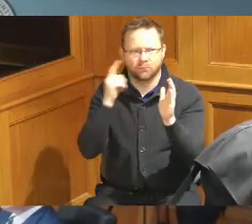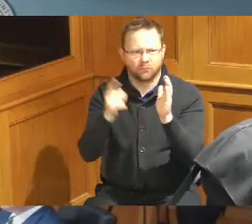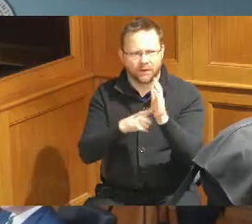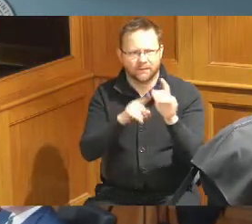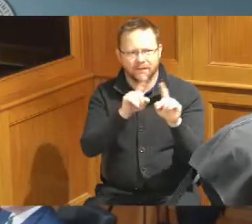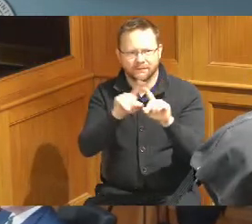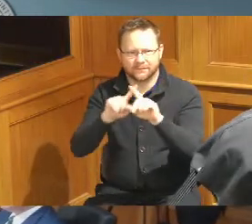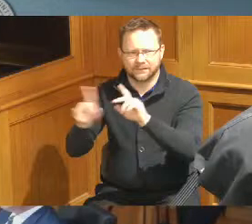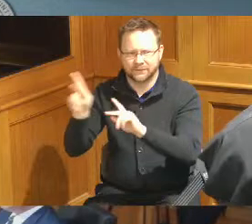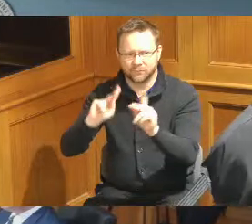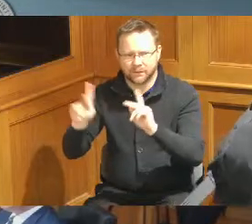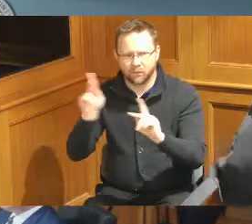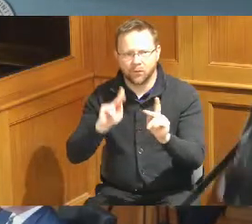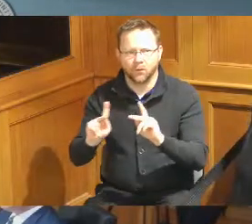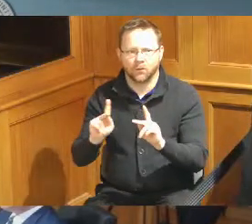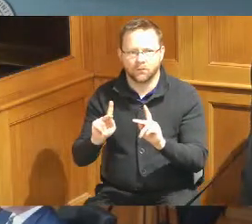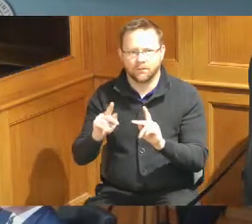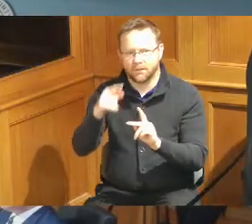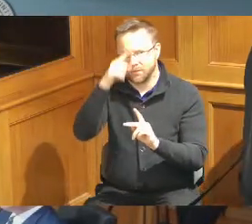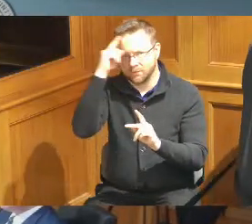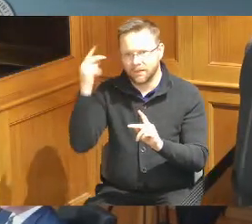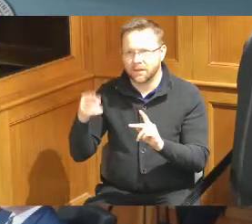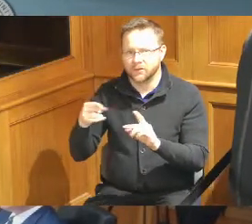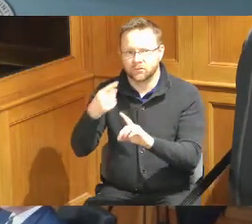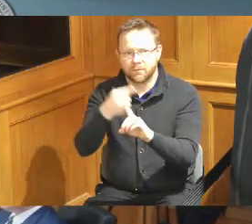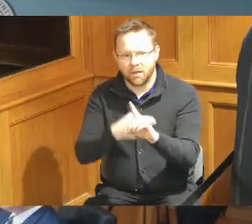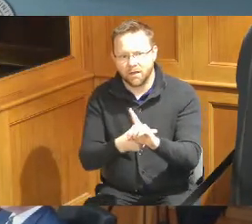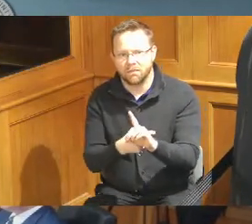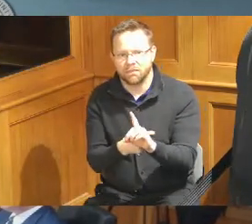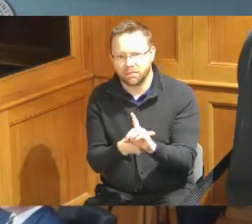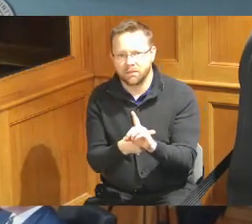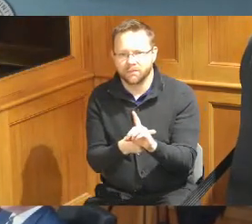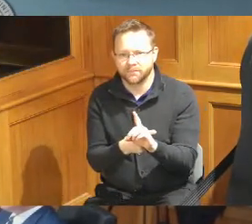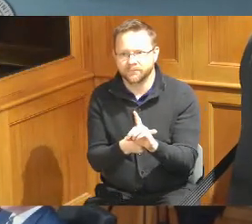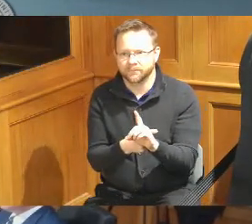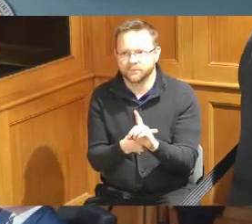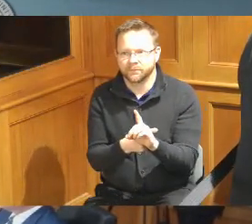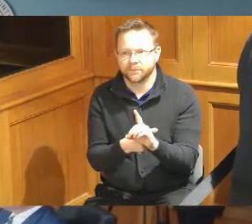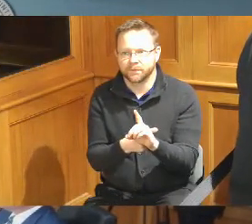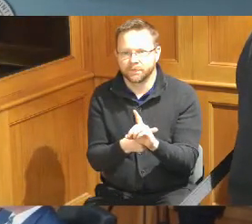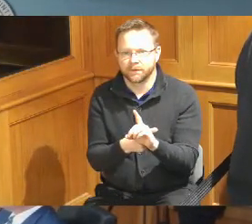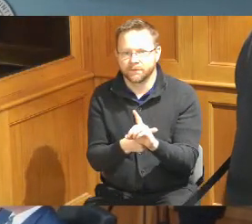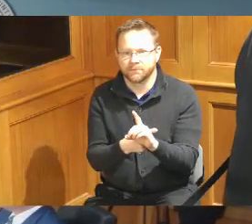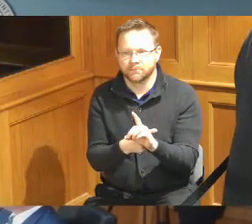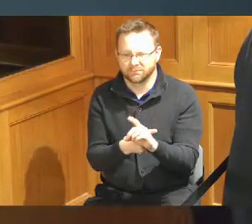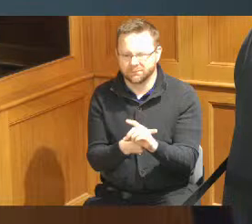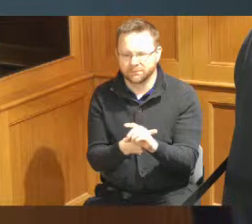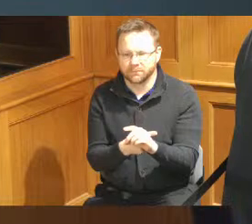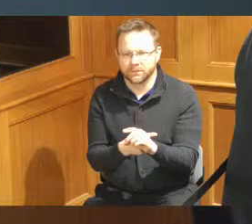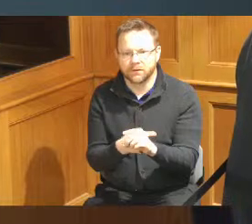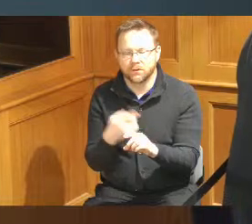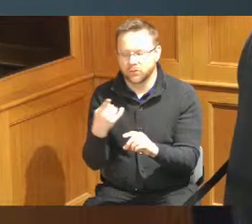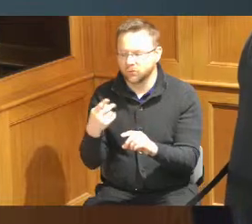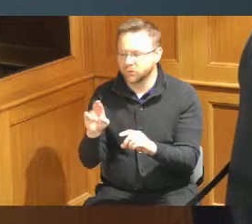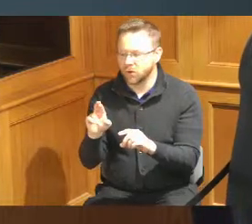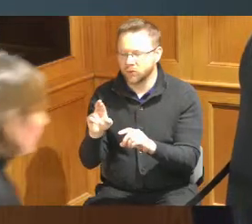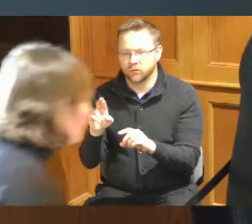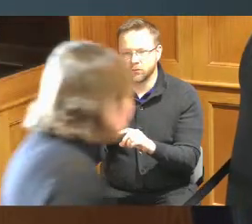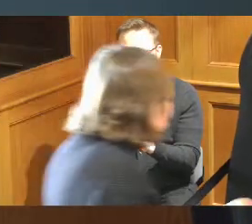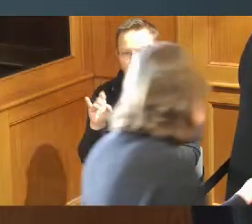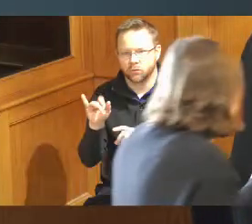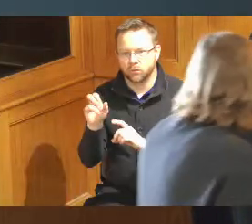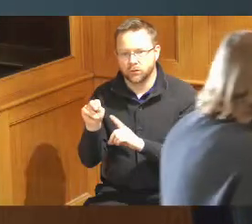recognizing Black History Month. It started under Dr. Carter G. Woodson, who